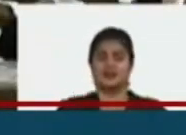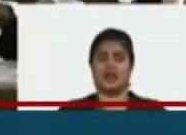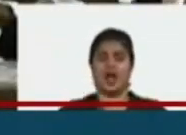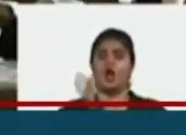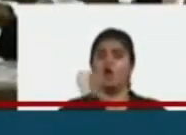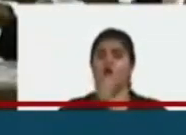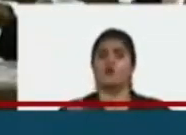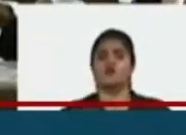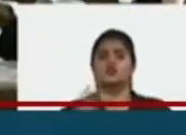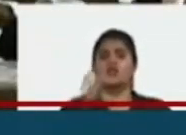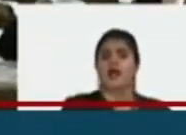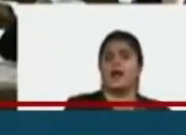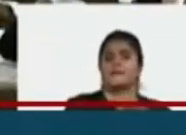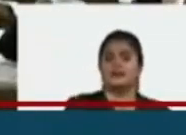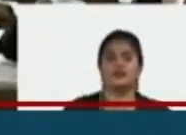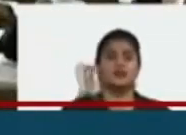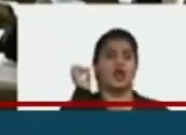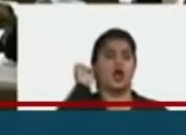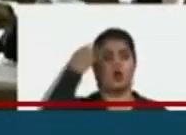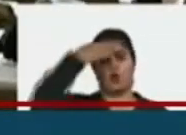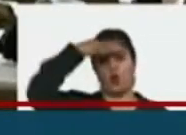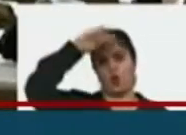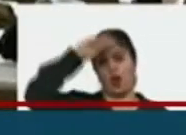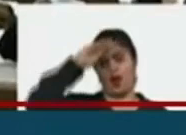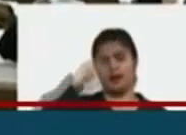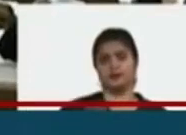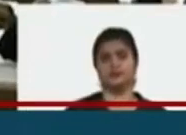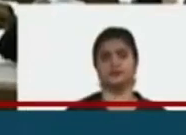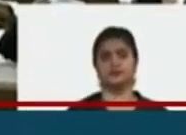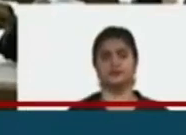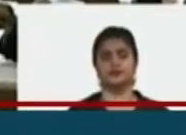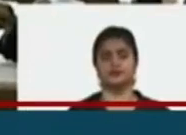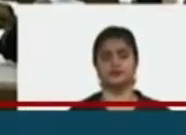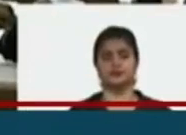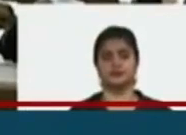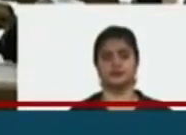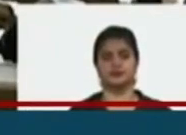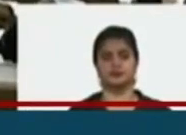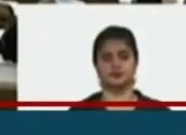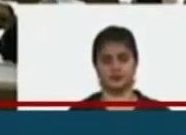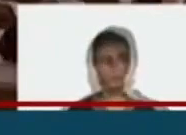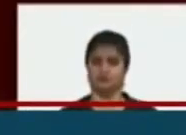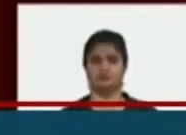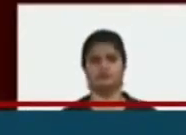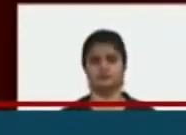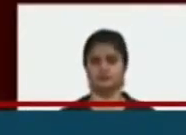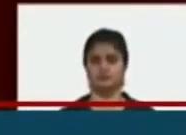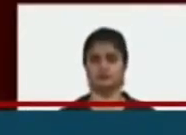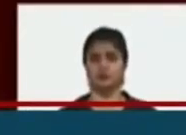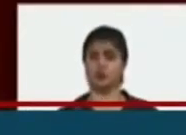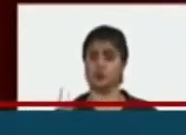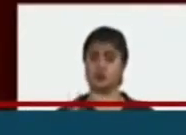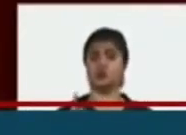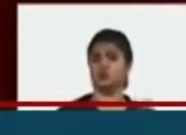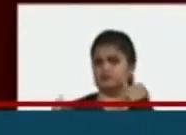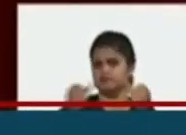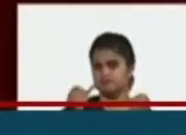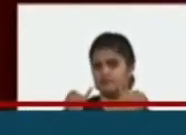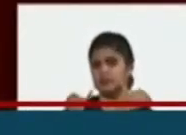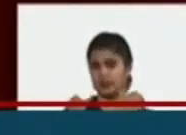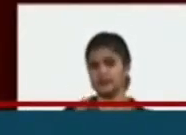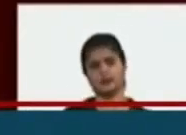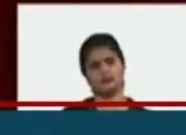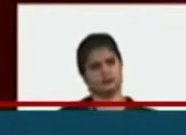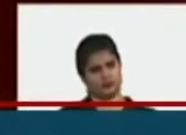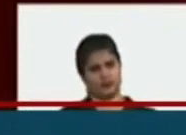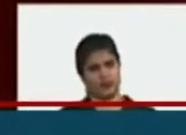Díaz-Canel made the final remarks. In his speech, the Cuban president reiterated his support for the families of the victims of the Saratoga Hotel